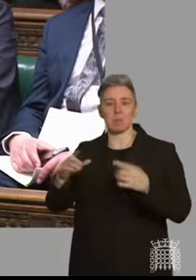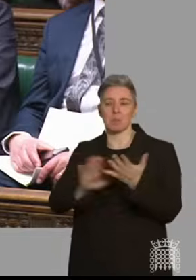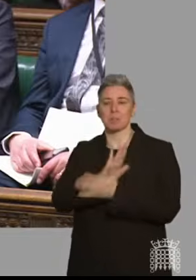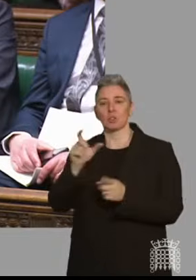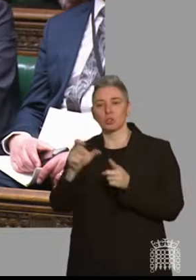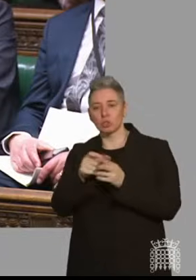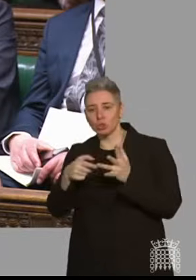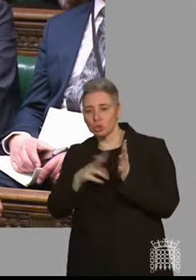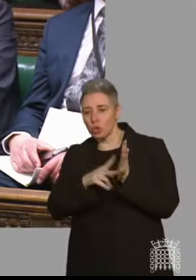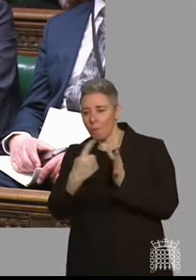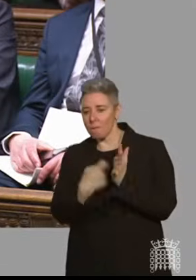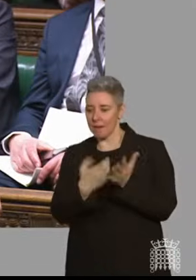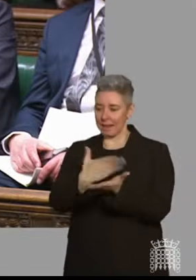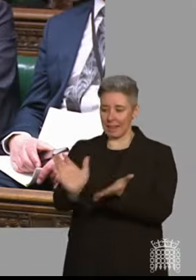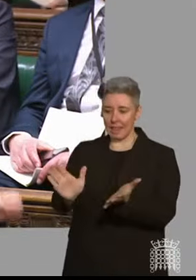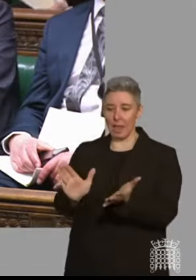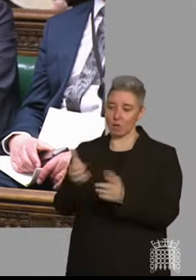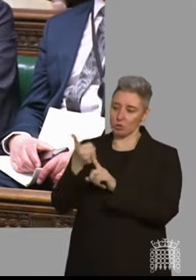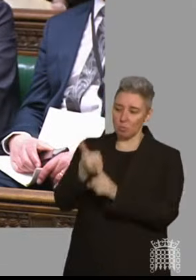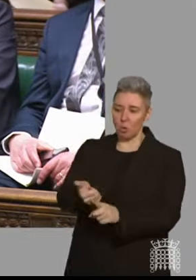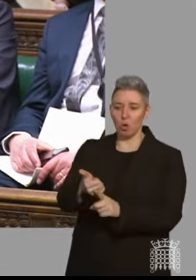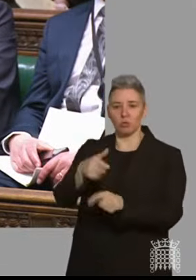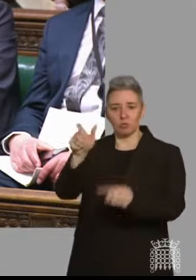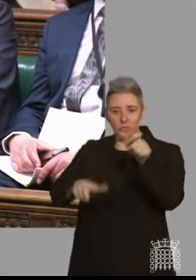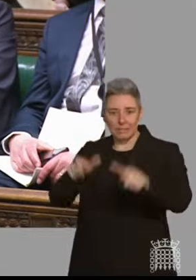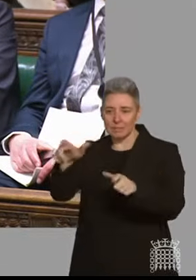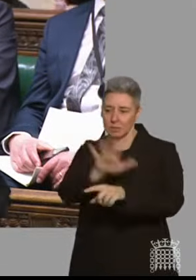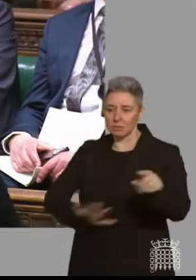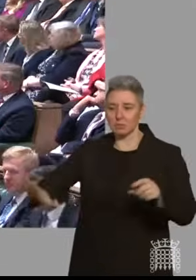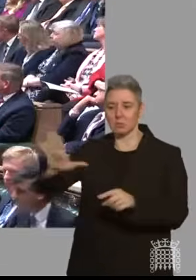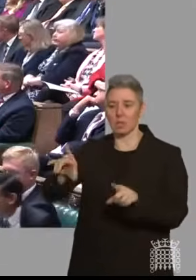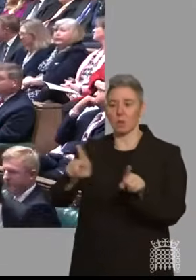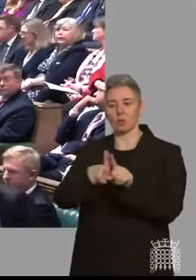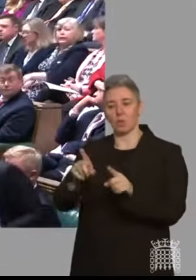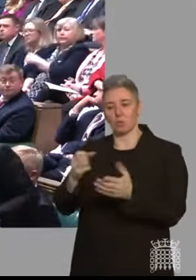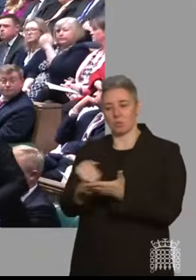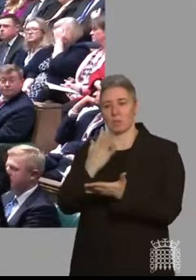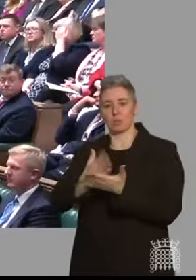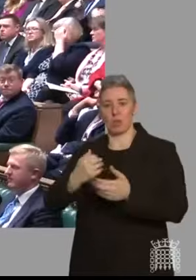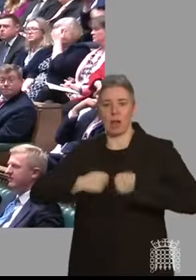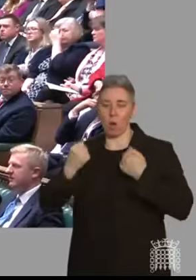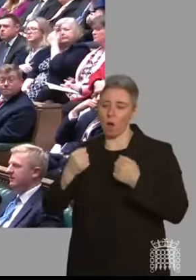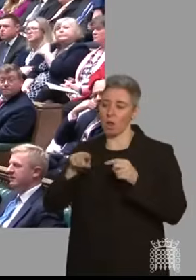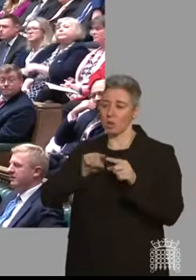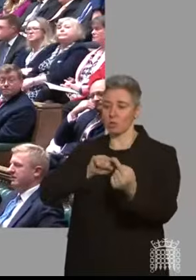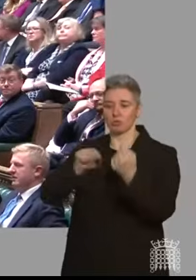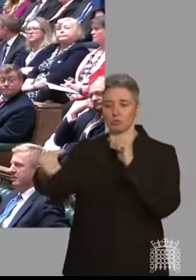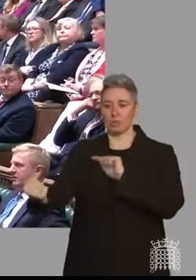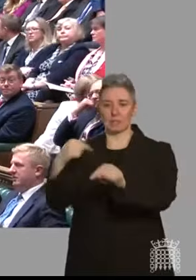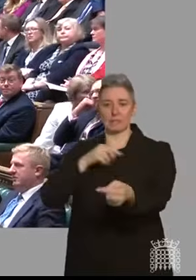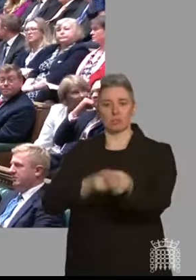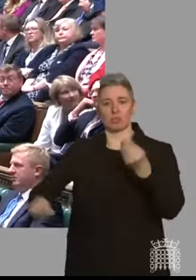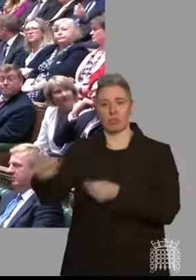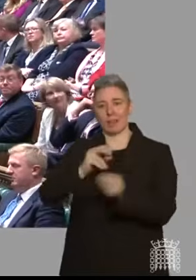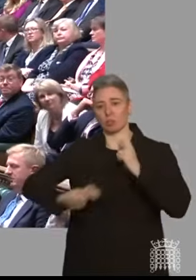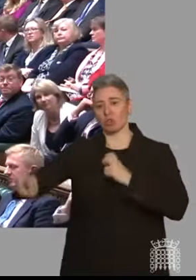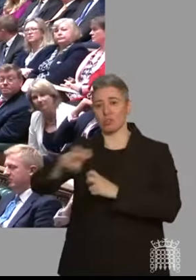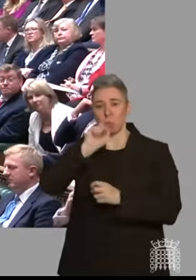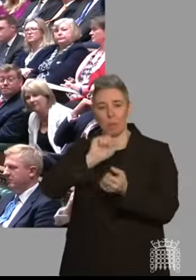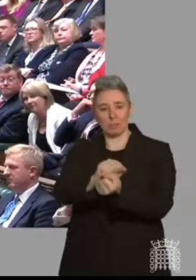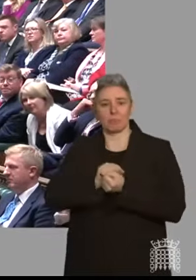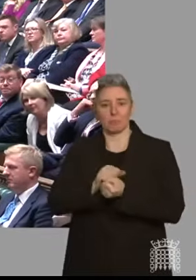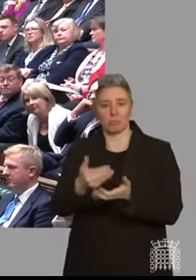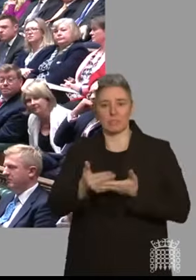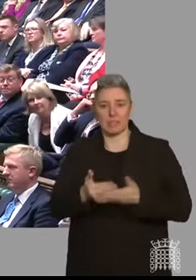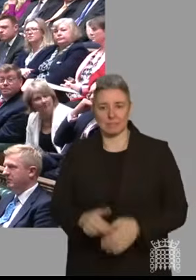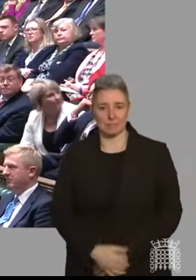Kent, and to secure our vital cross-channel trade and tourism? The Prime Minister. No, one of my friends is right to raise this issue, and I can